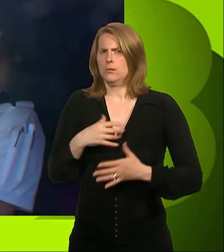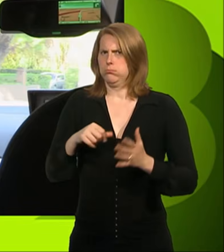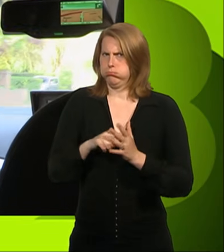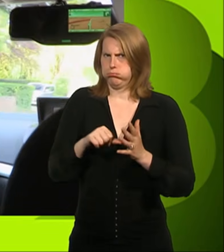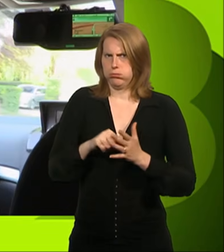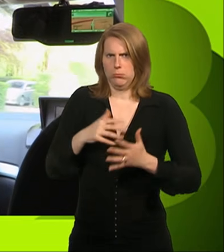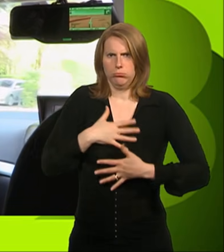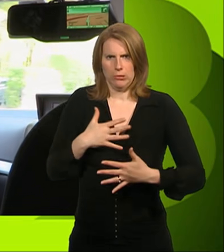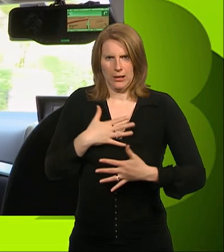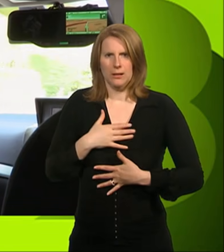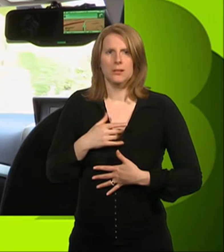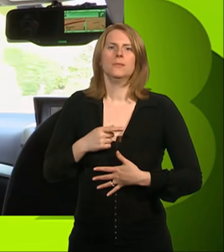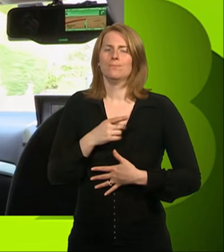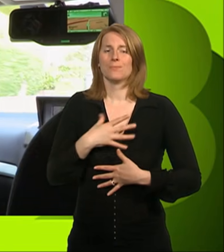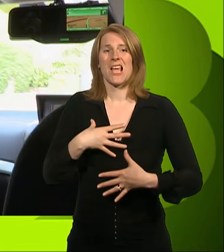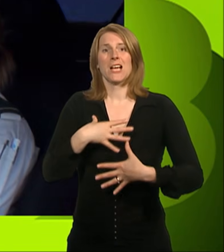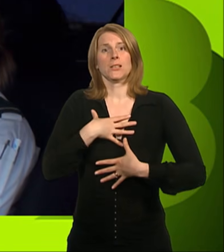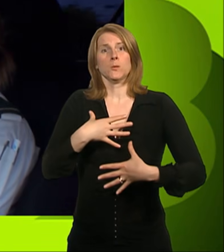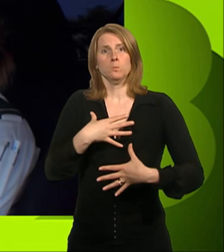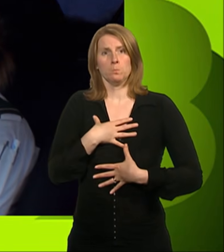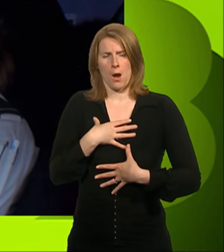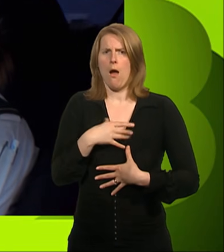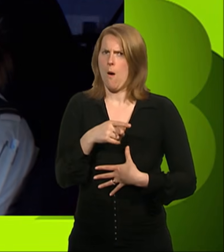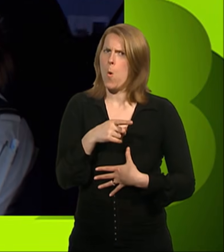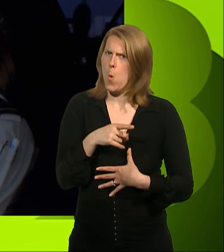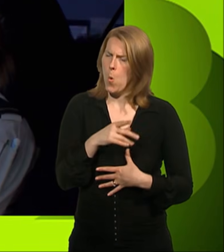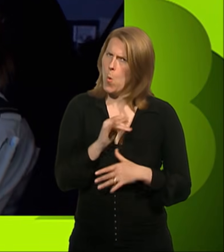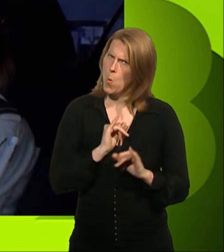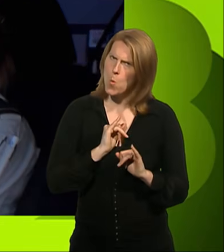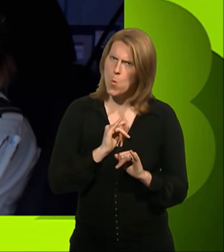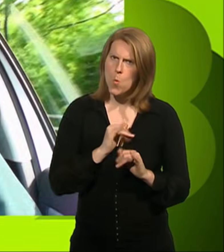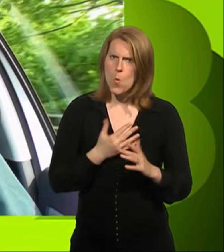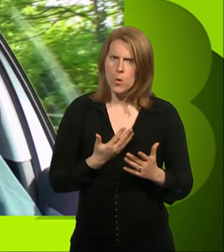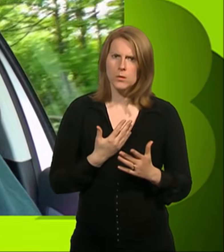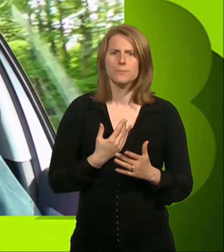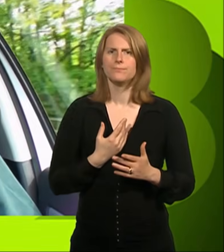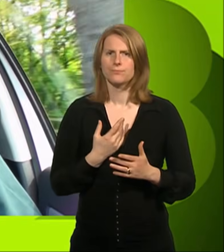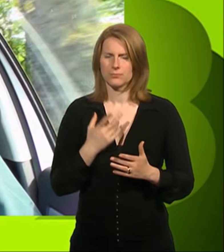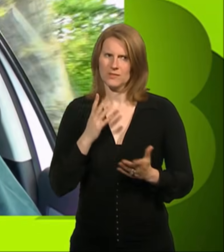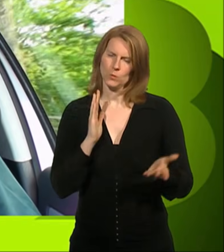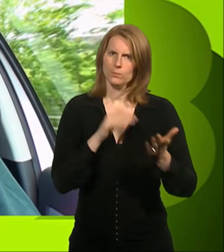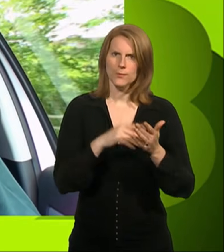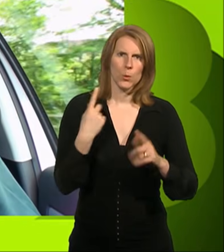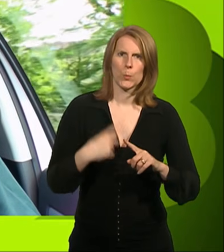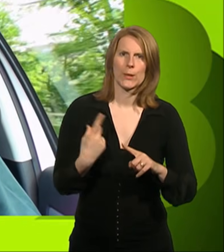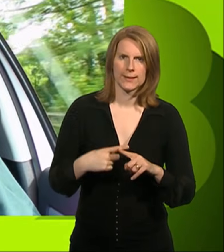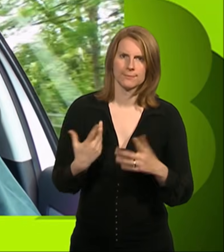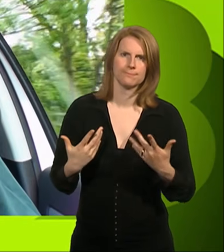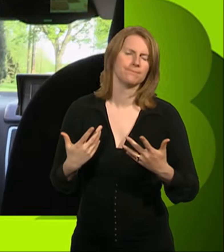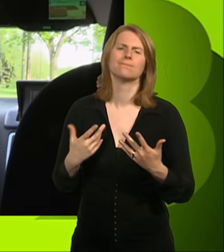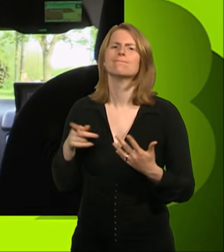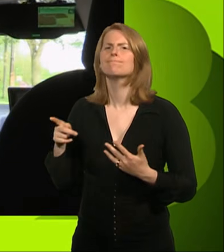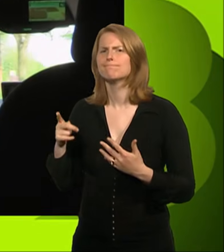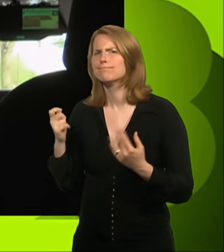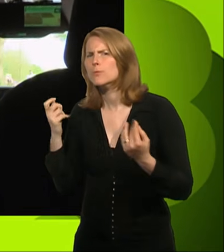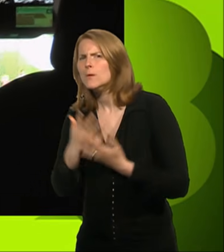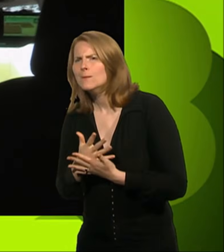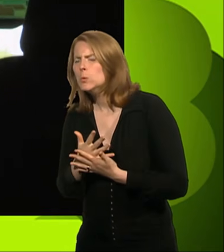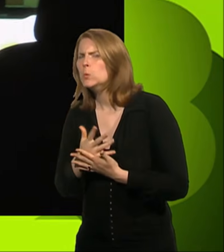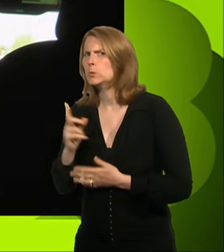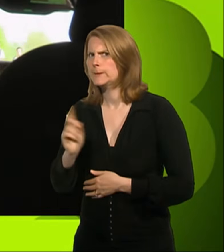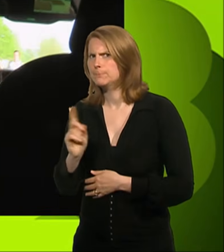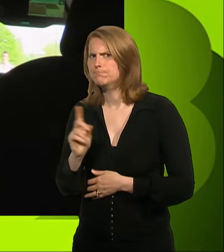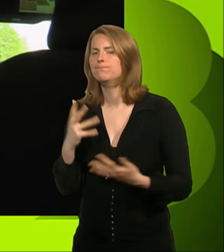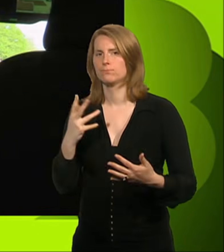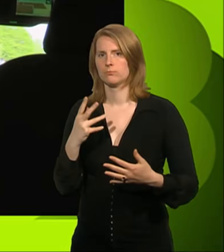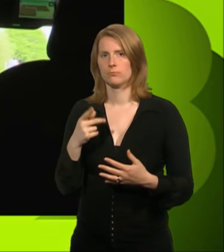really serious. This is the kind of call we've got to get to very quickly. But there's some confusion. There's 2 running tracks. If you can just double check and go into the